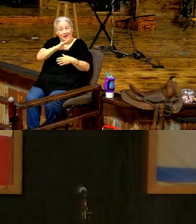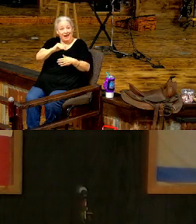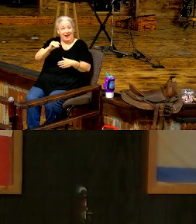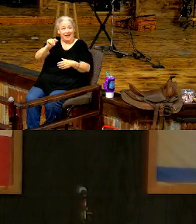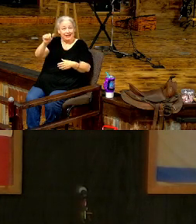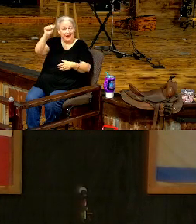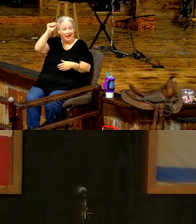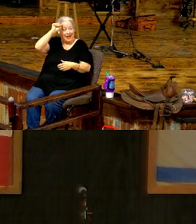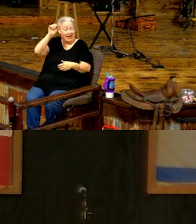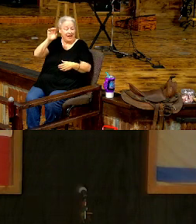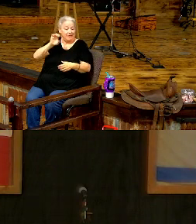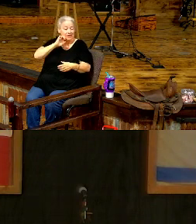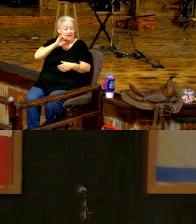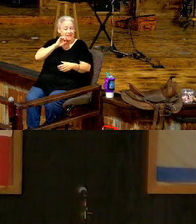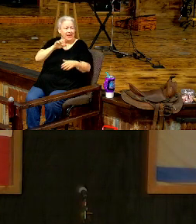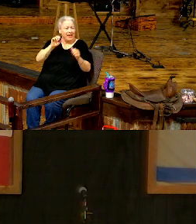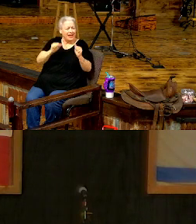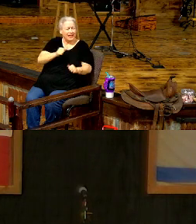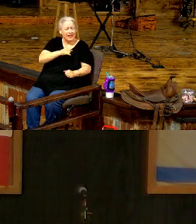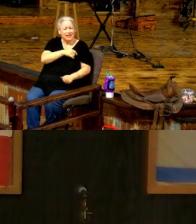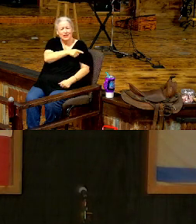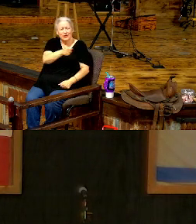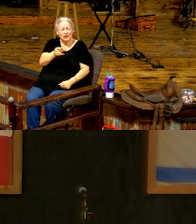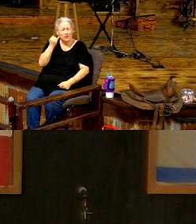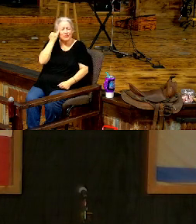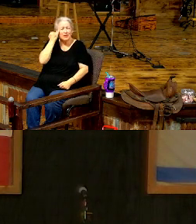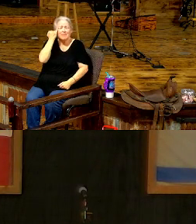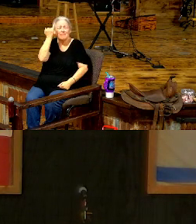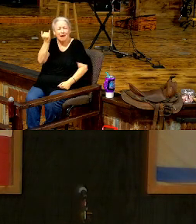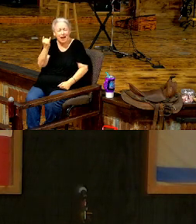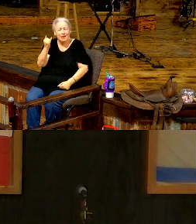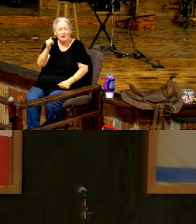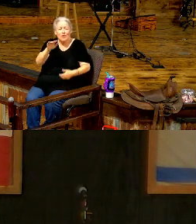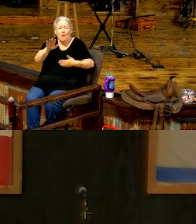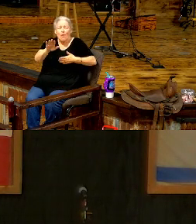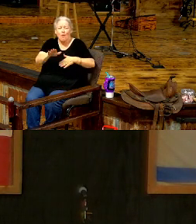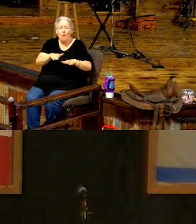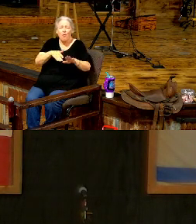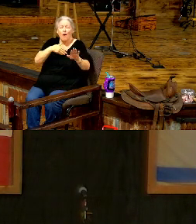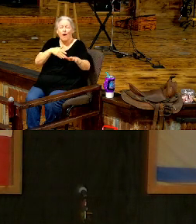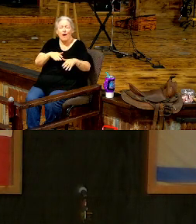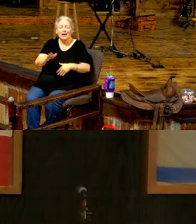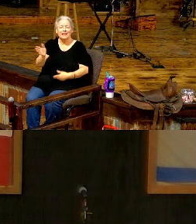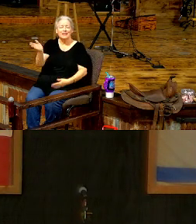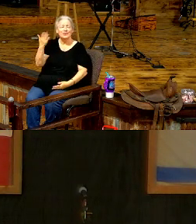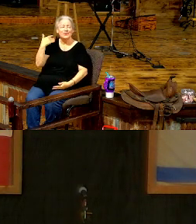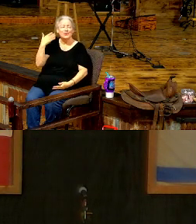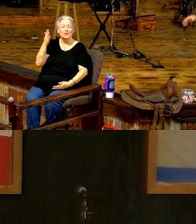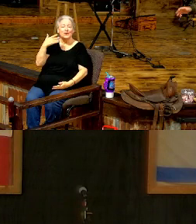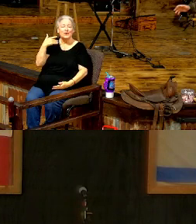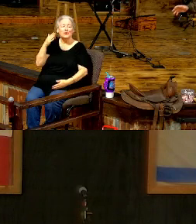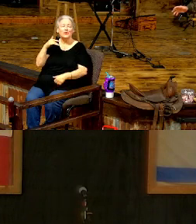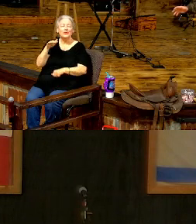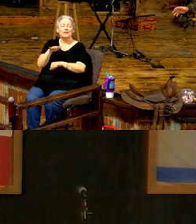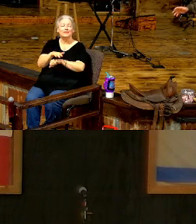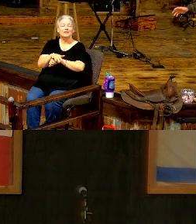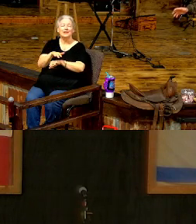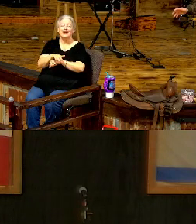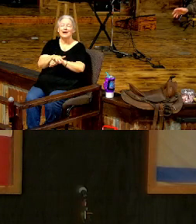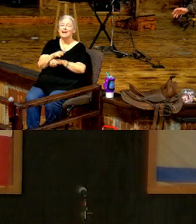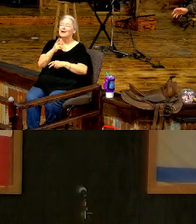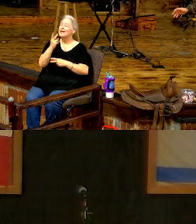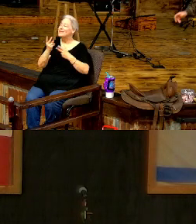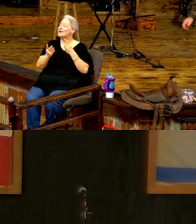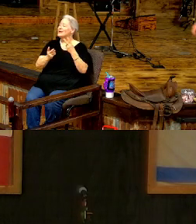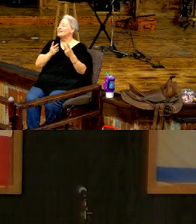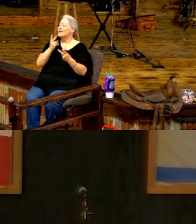the cool of the evening with Jesus? And just visiting, just visiting. He already knew all your needs.